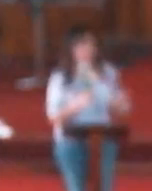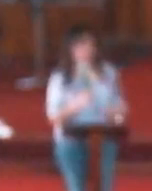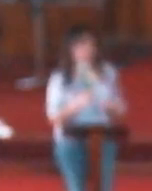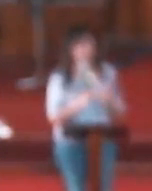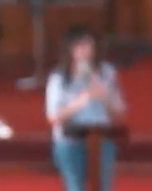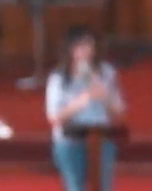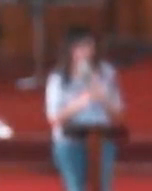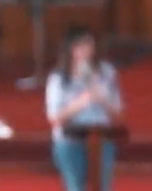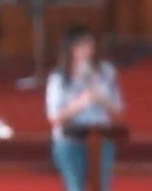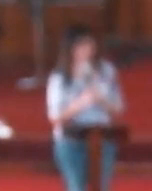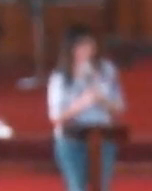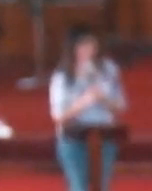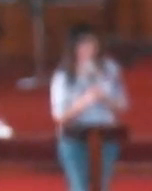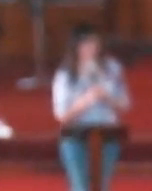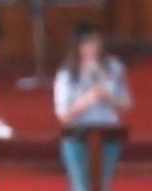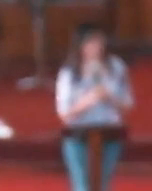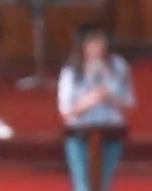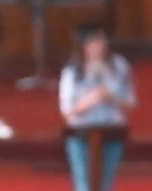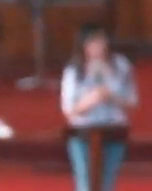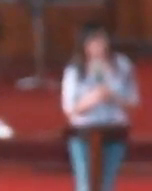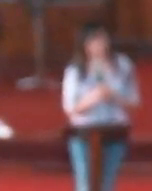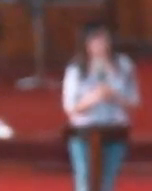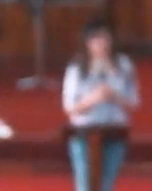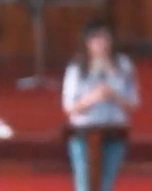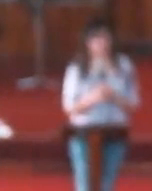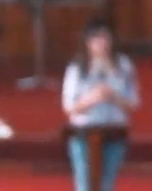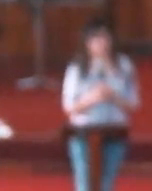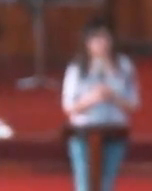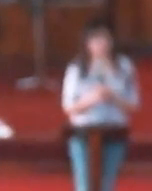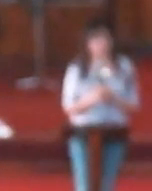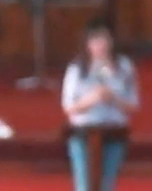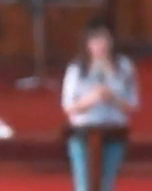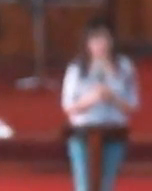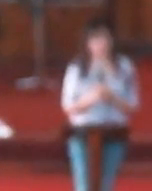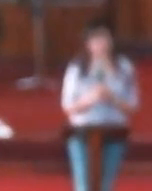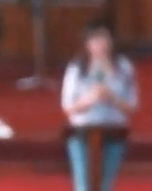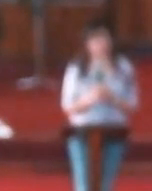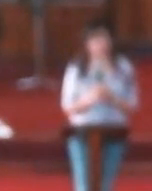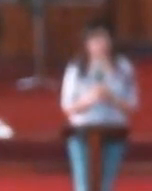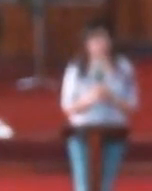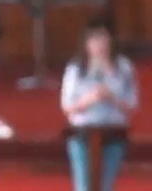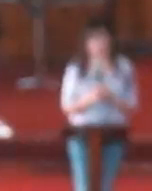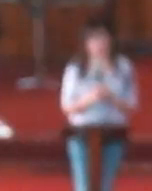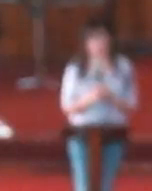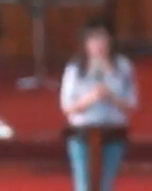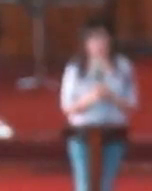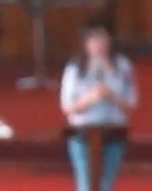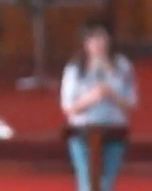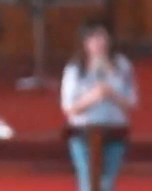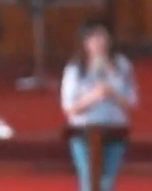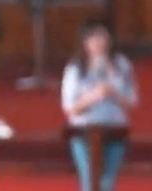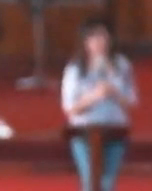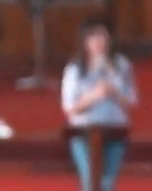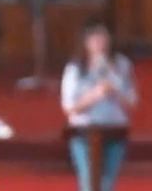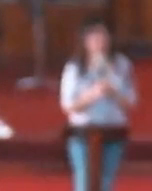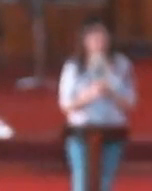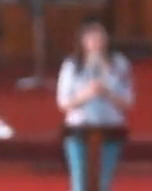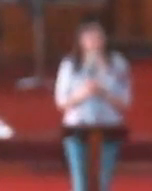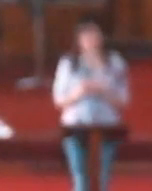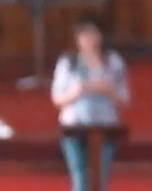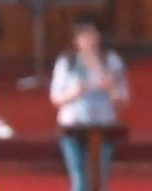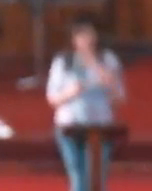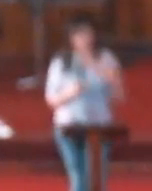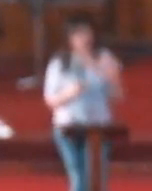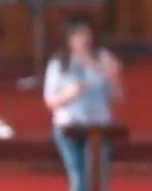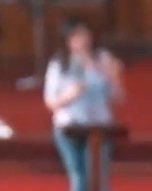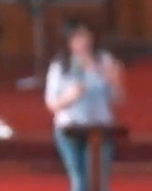proclaim this word over someone or something. Pero no nos toca a nosotros antojadizamente decir, bueno, como está en Primera Reyes, man, jálelo. Yeah, but